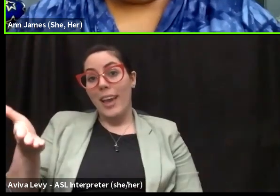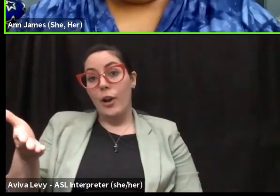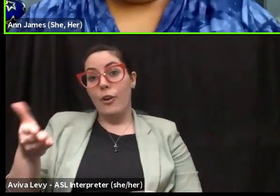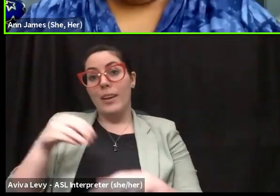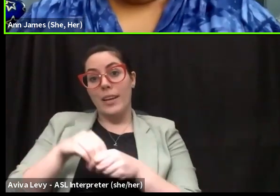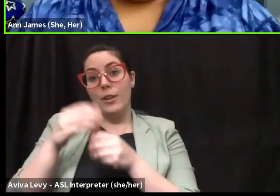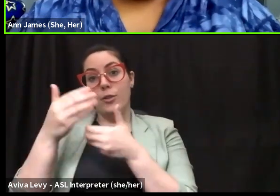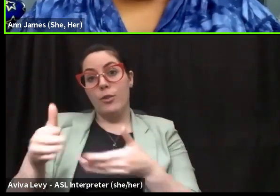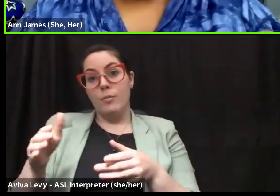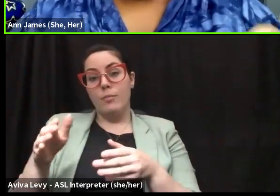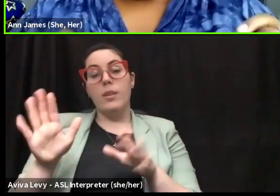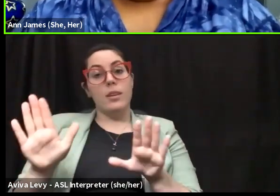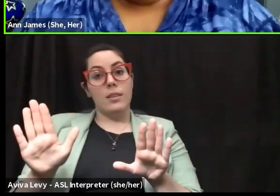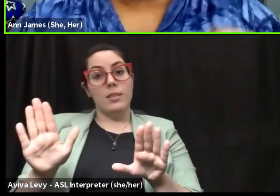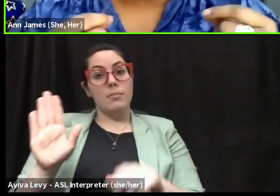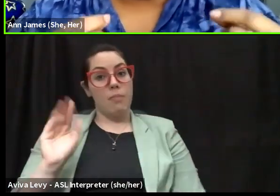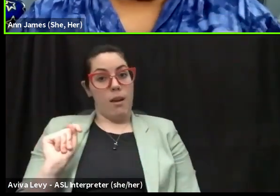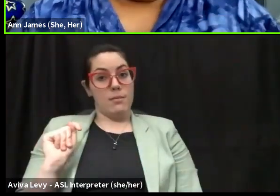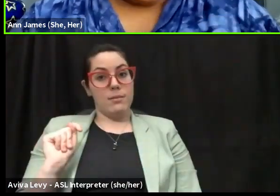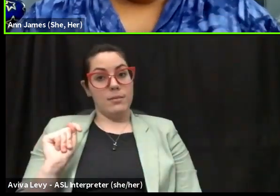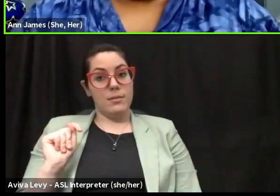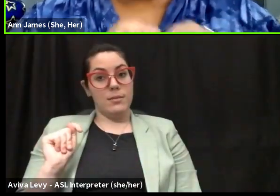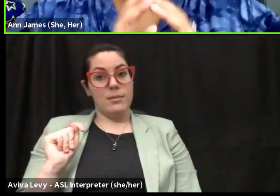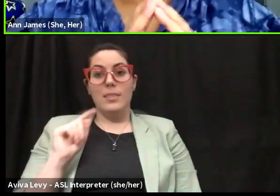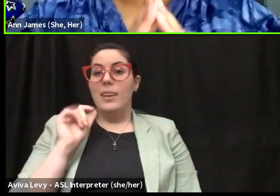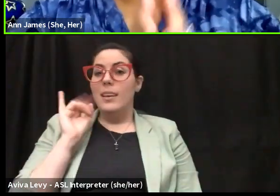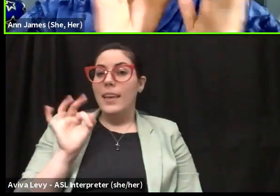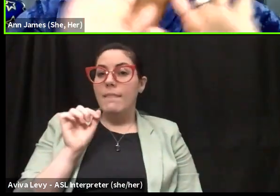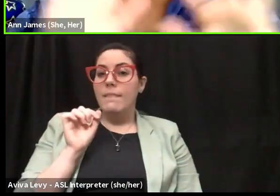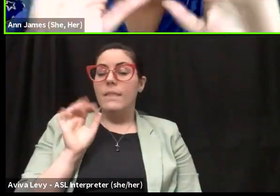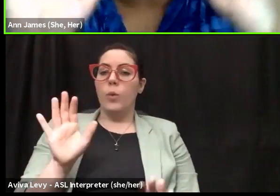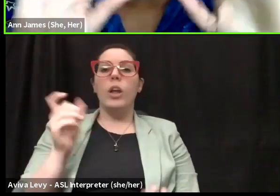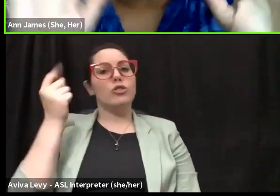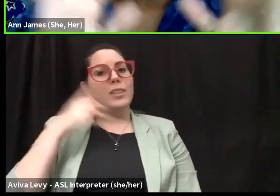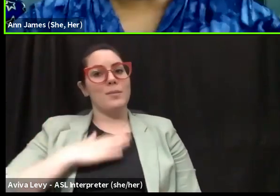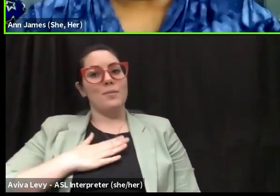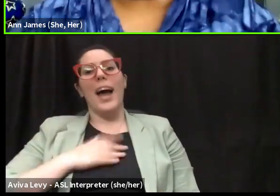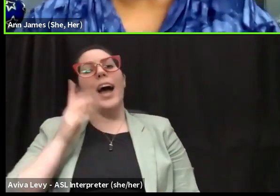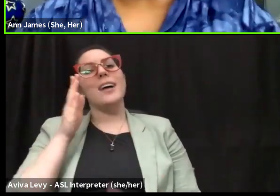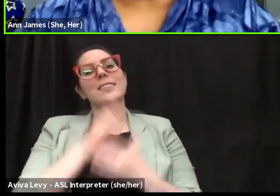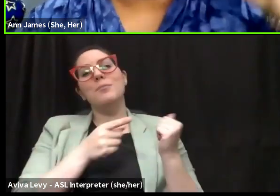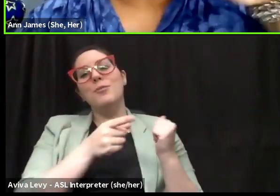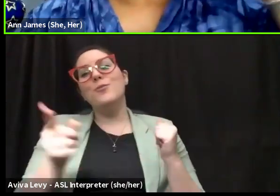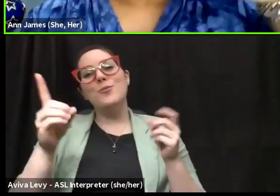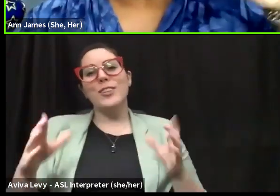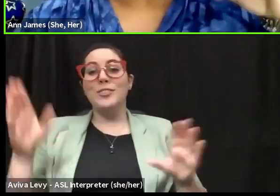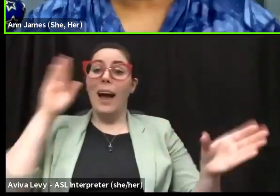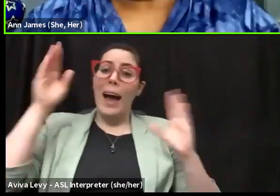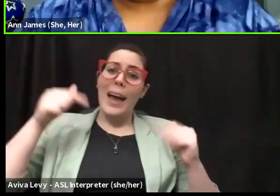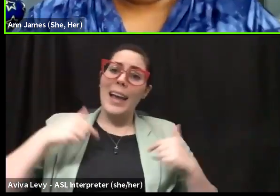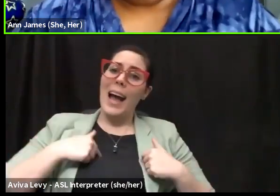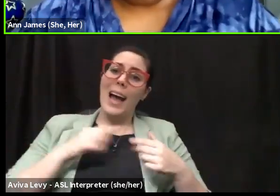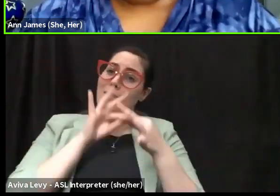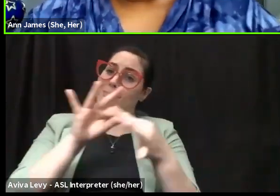However, if you can take, and these are directors, I know you're out there, hi, I'm one of your